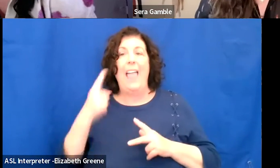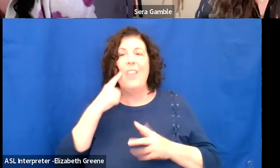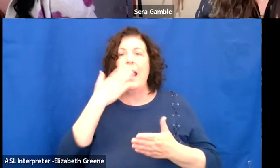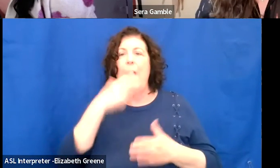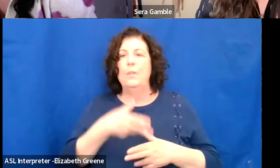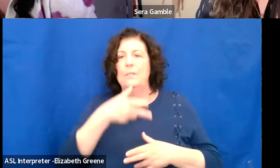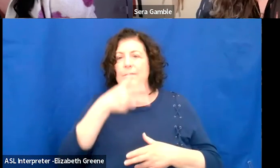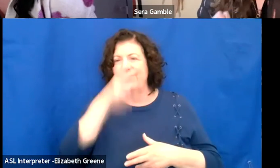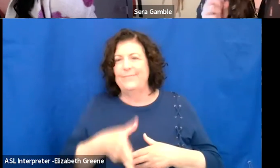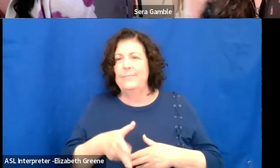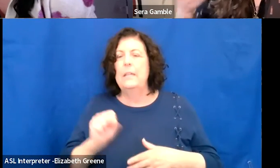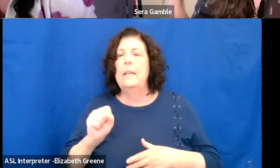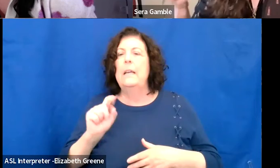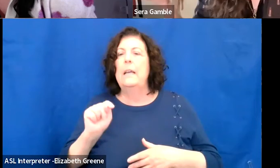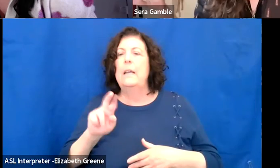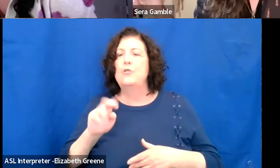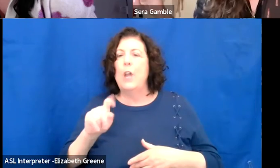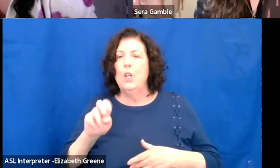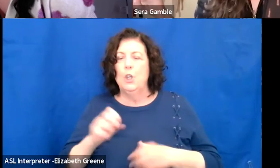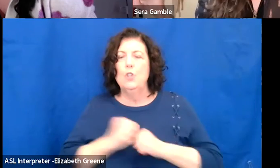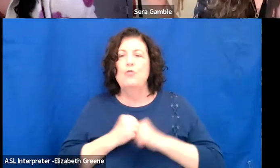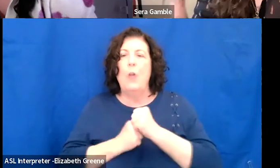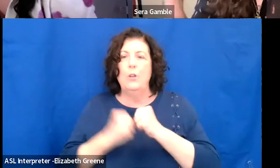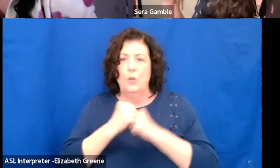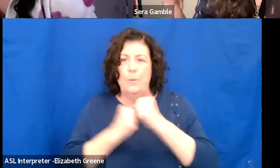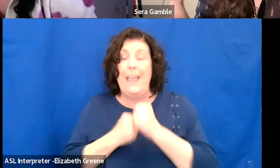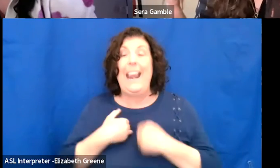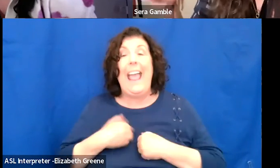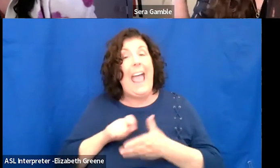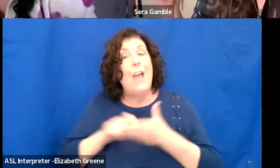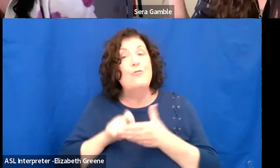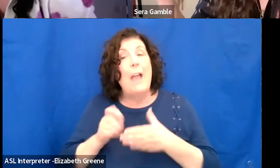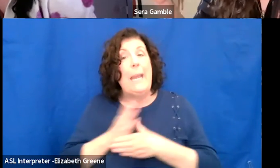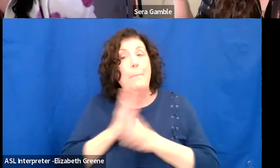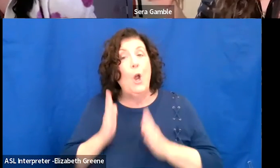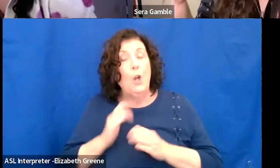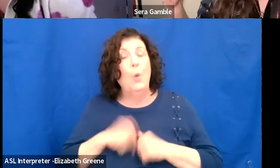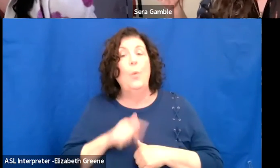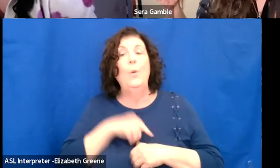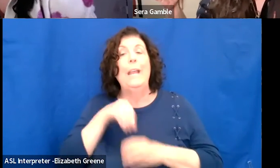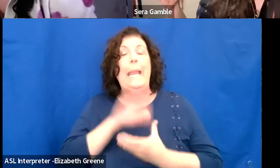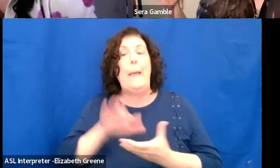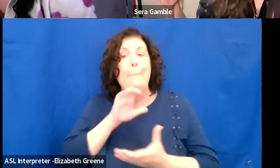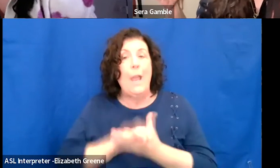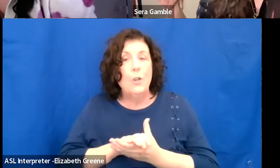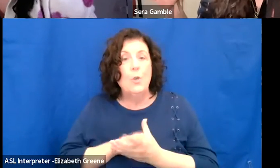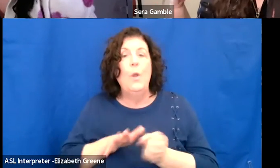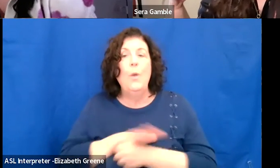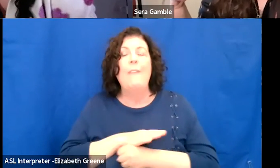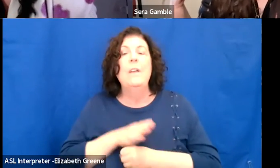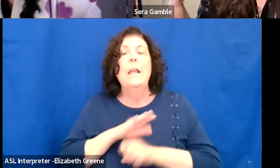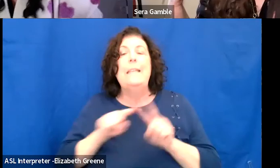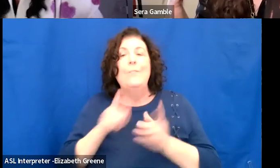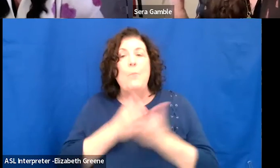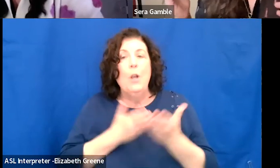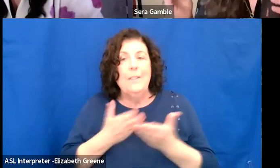right? I thought, and also I had a writing partner, so we were doing, you know, right. We were sort of in a marriage where we were covering different parts of things, but I thought, okay, I'm